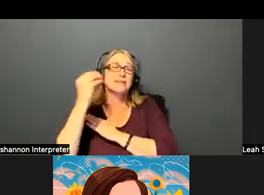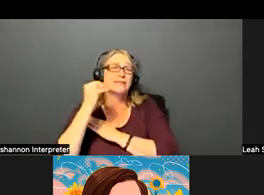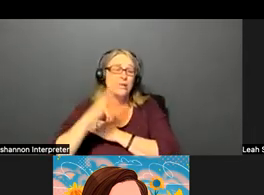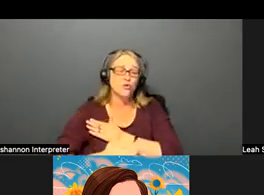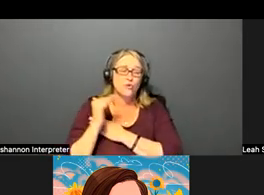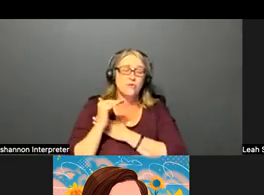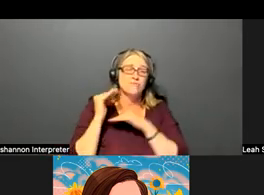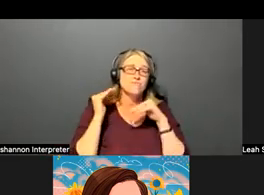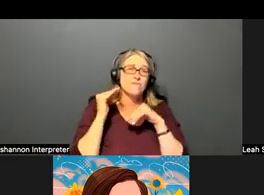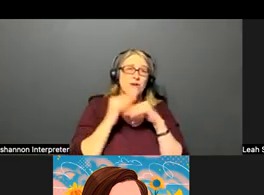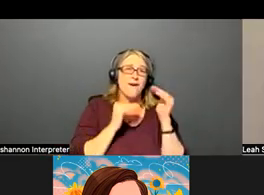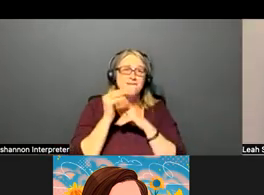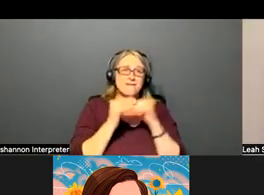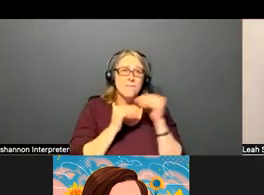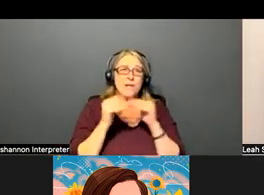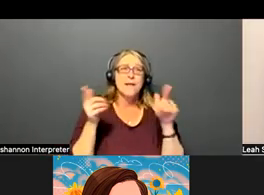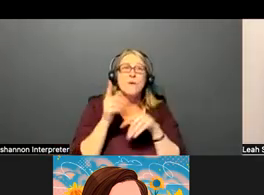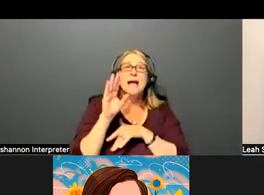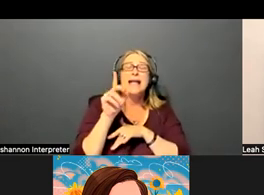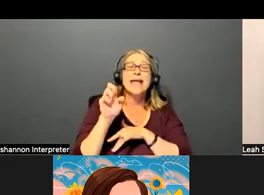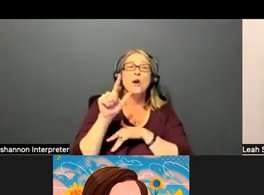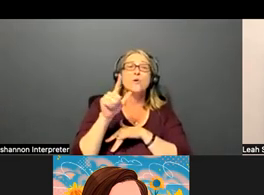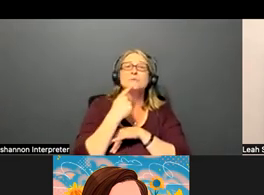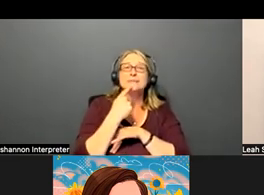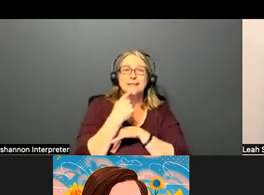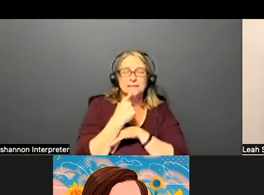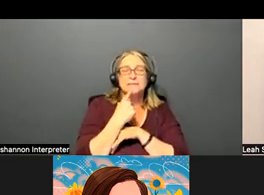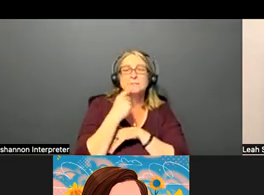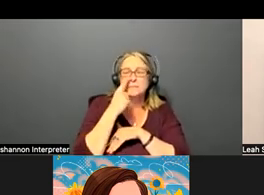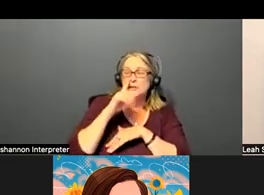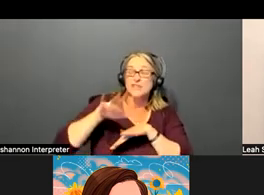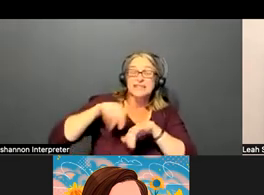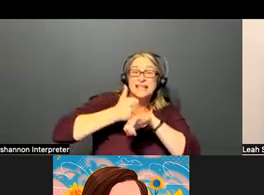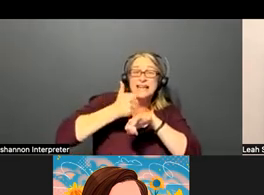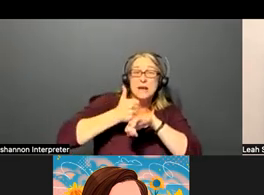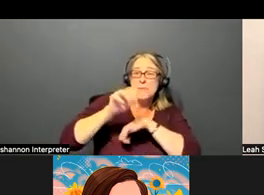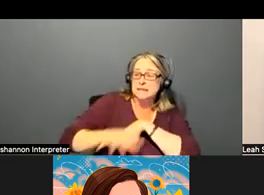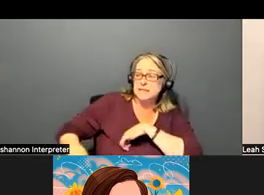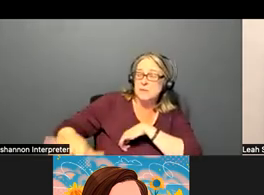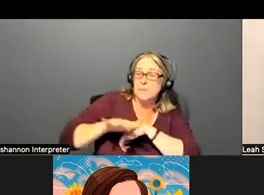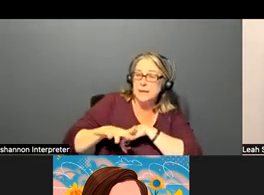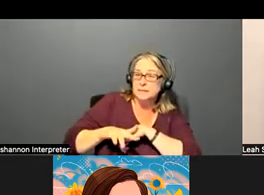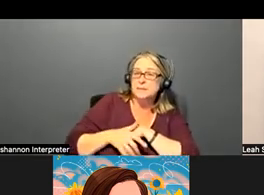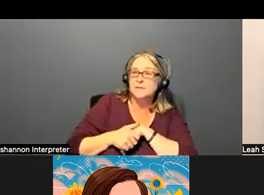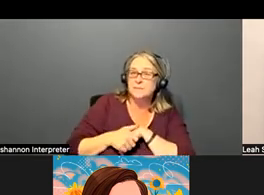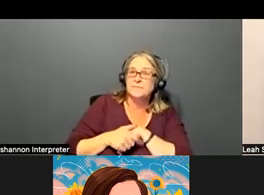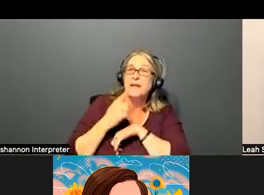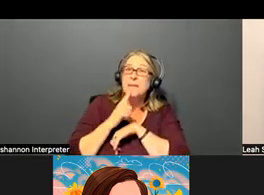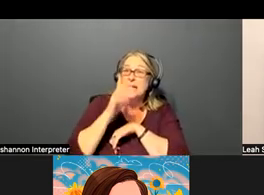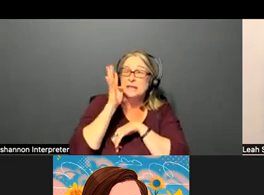comfort, kind of like what Kara was saying, and creating that space when there otherwise isn't space to be